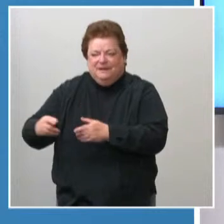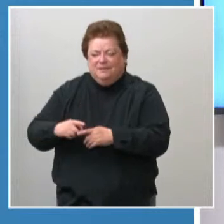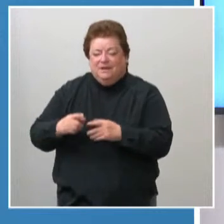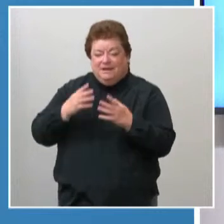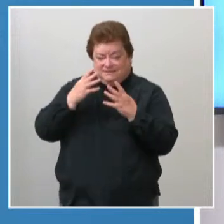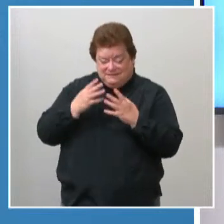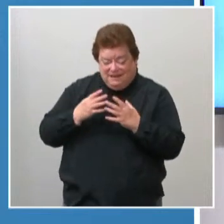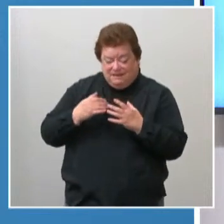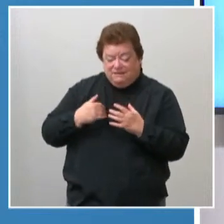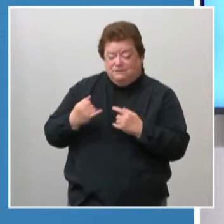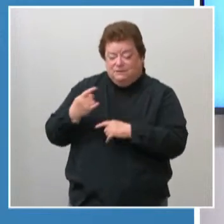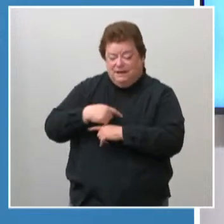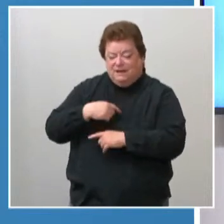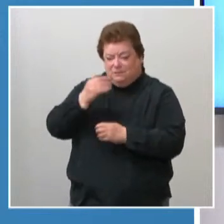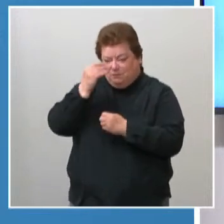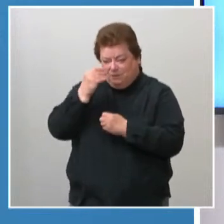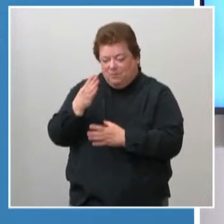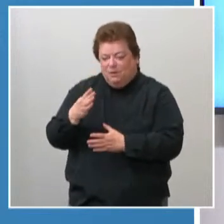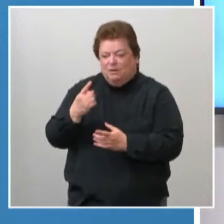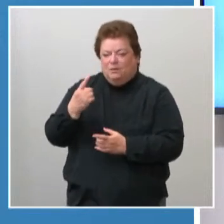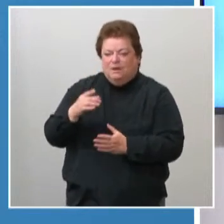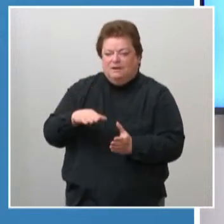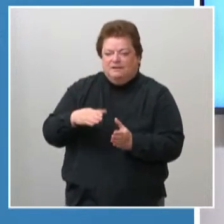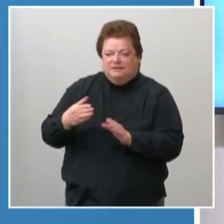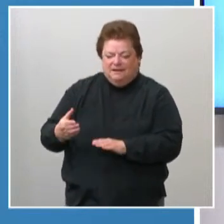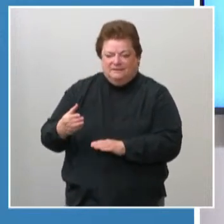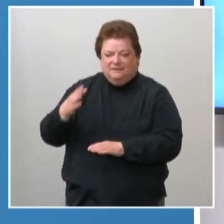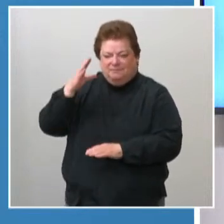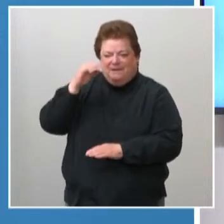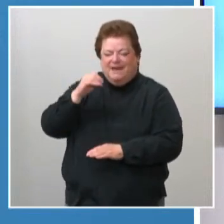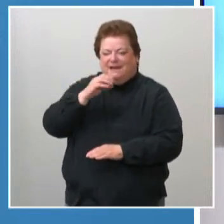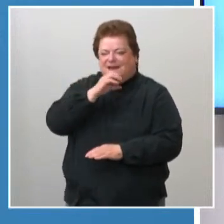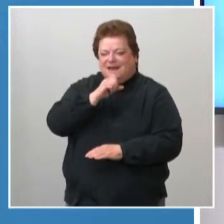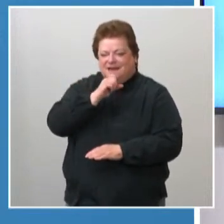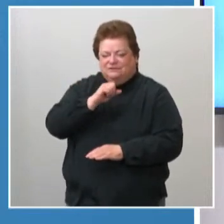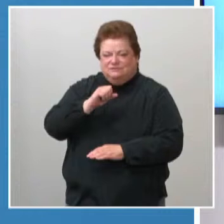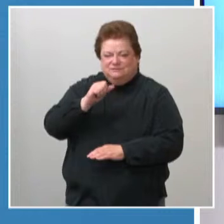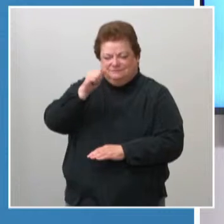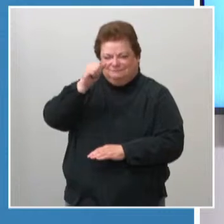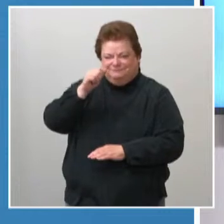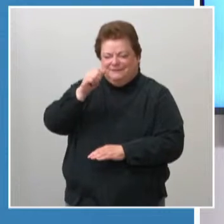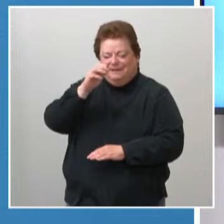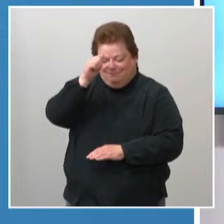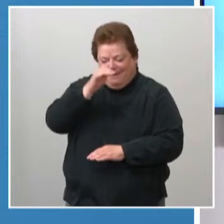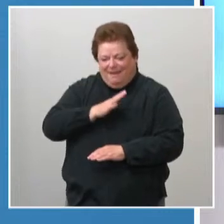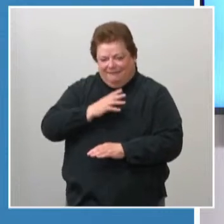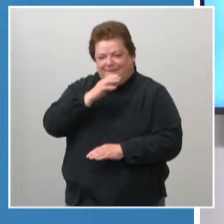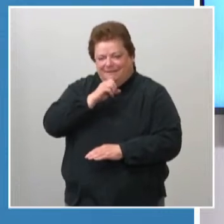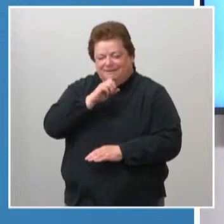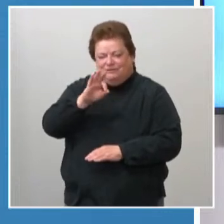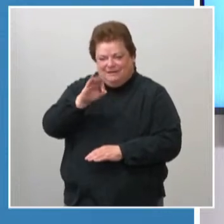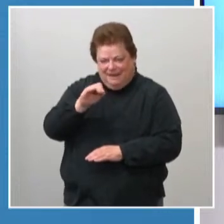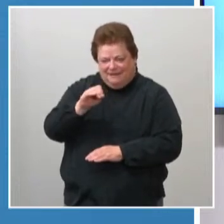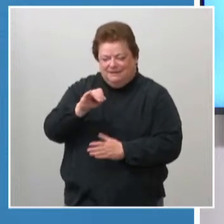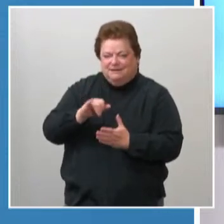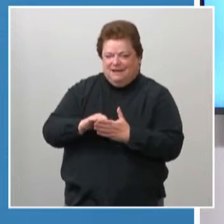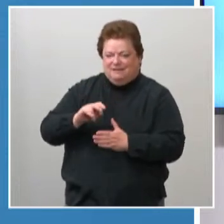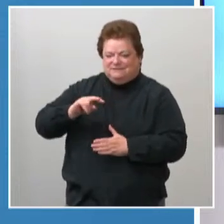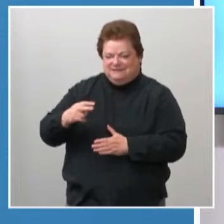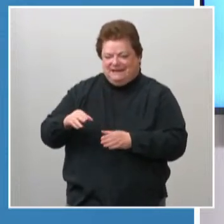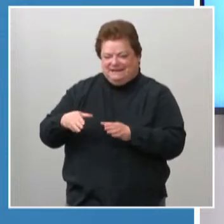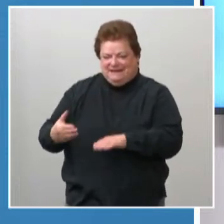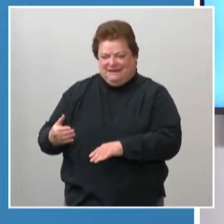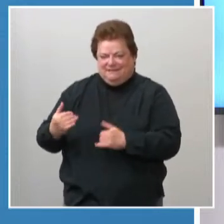sadly, we are reporting the death of a man in his 90s. and this is the second death so far in